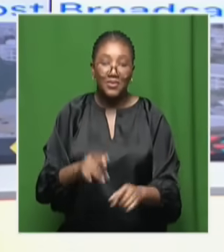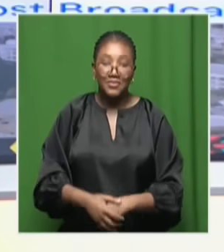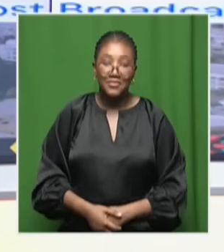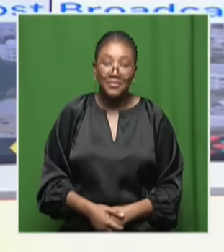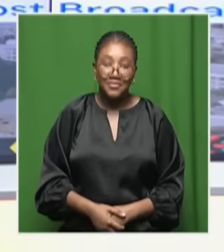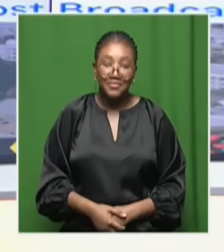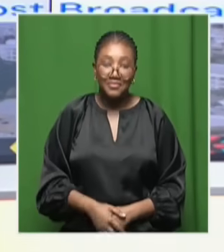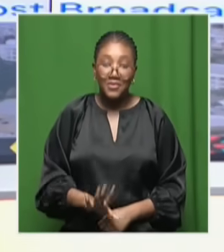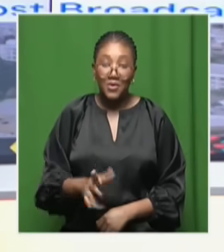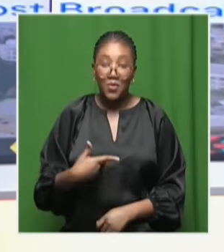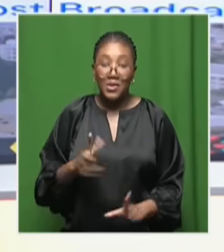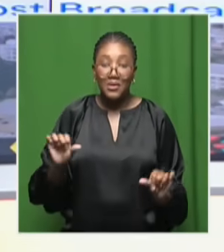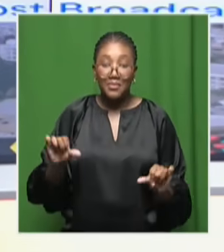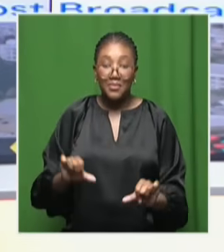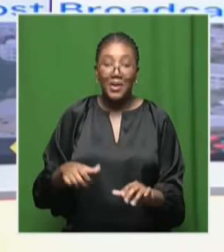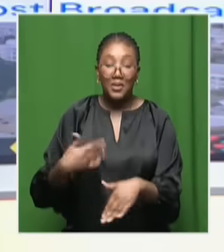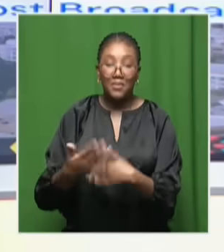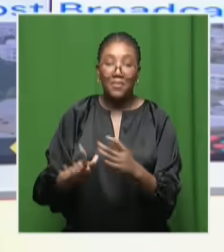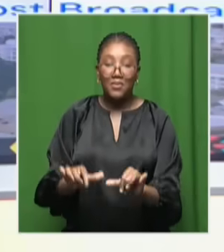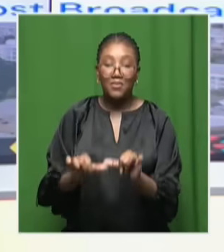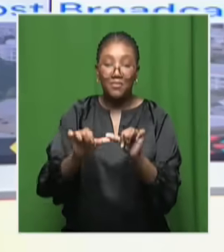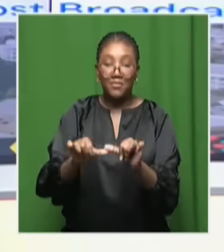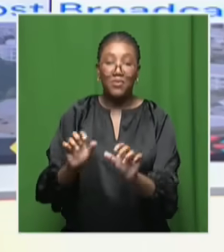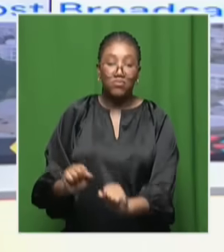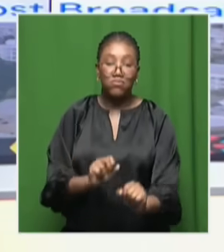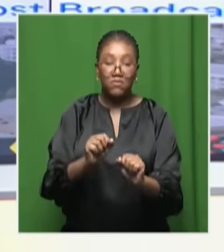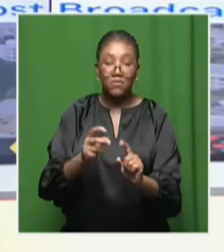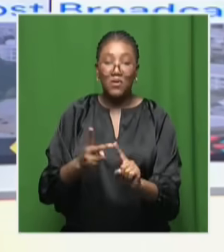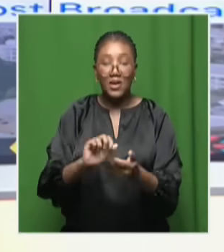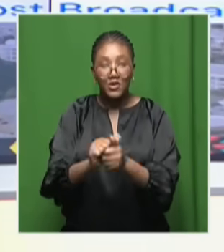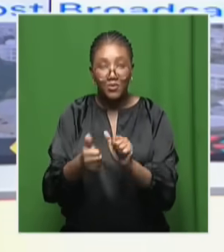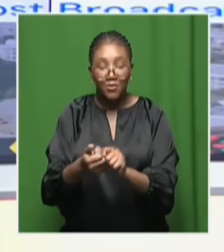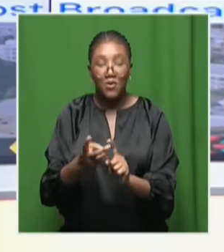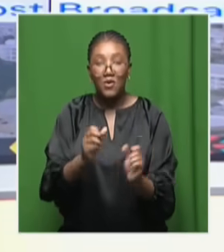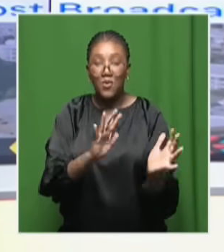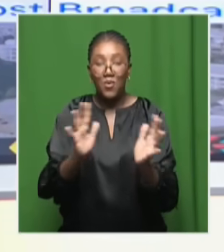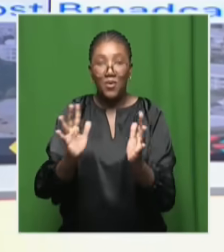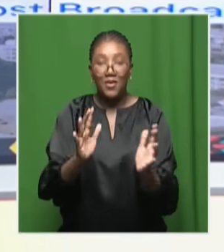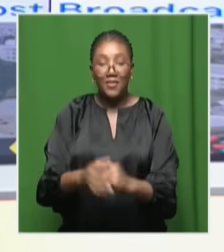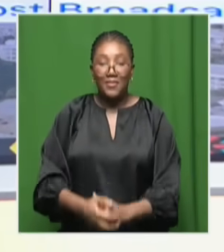now. We're going to take a quick ad break. Of course, on the other side, we still have all your weather and sporting updates. Stay tuned.